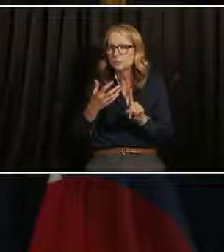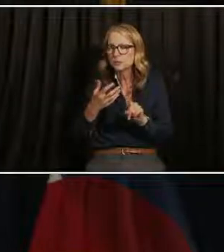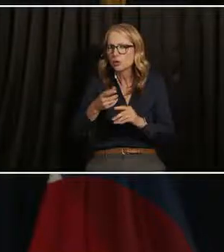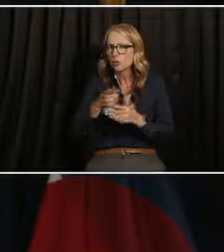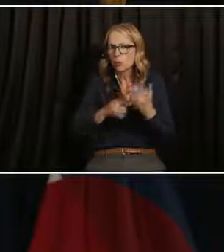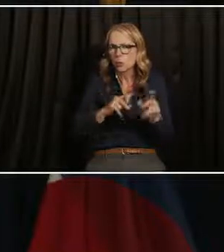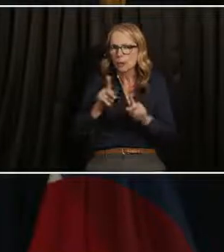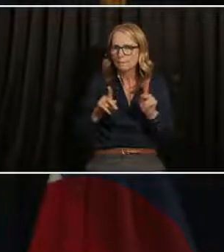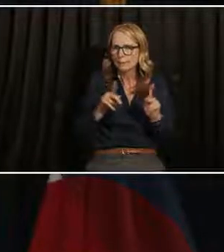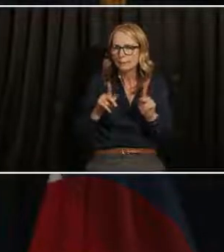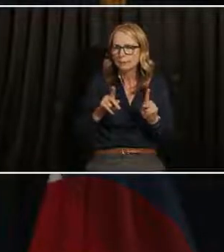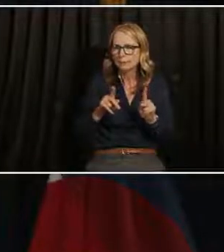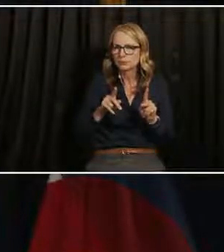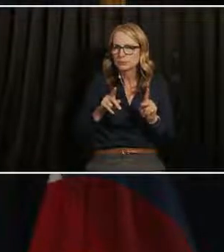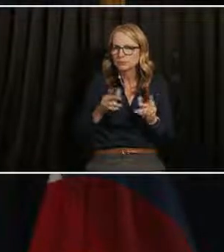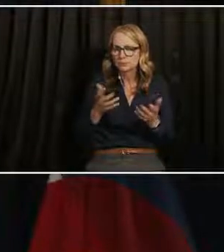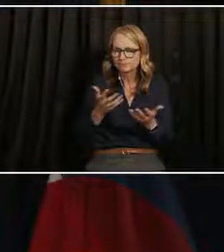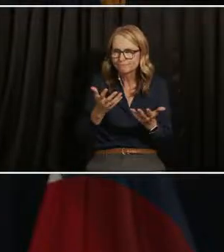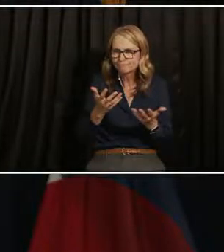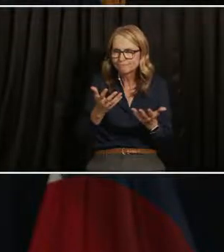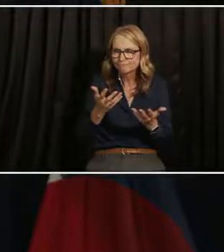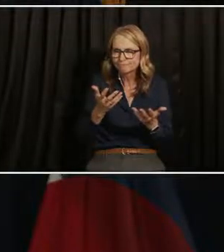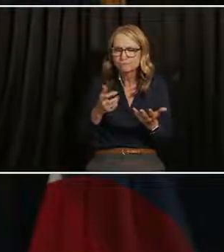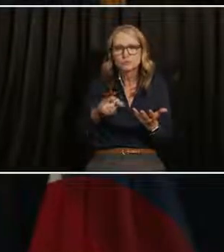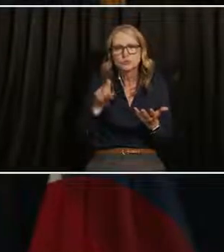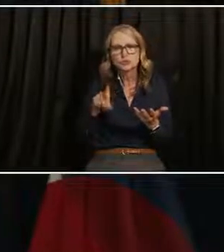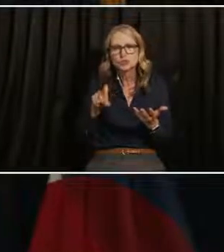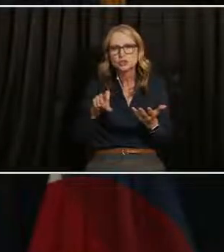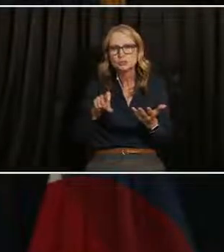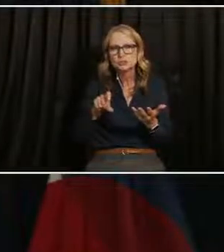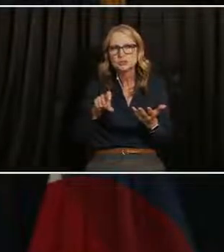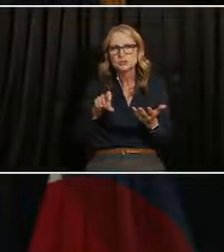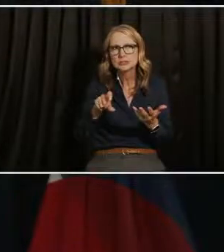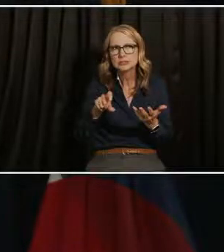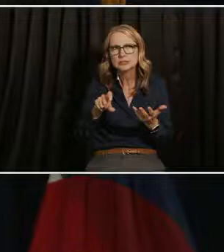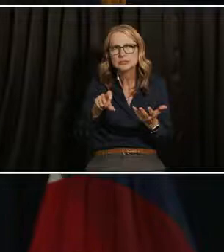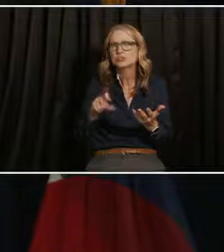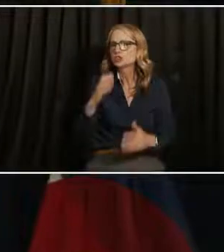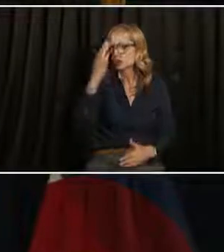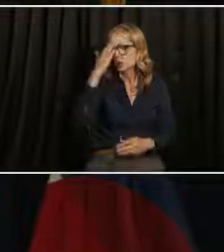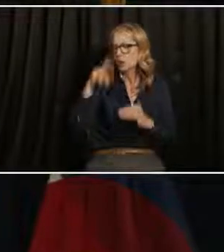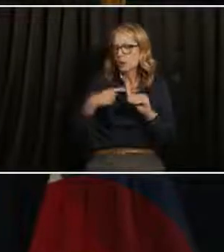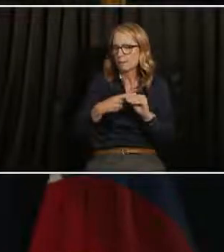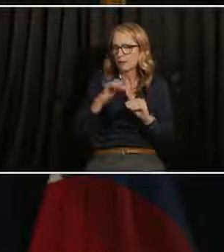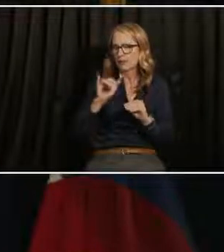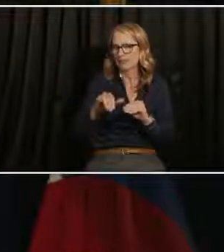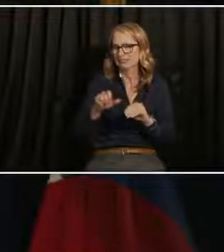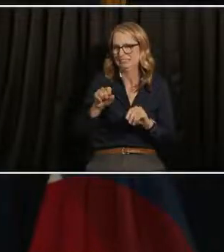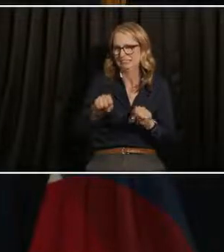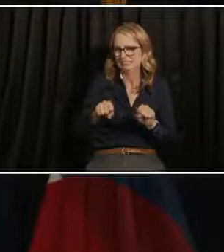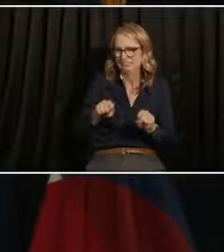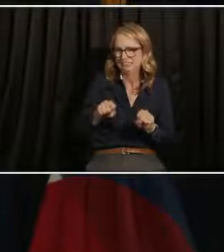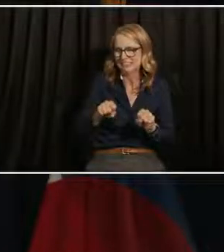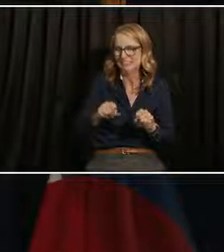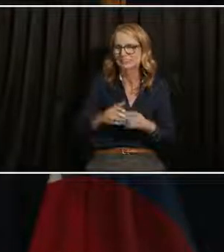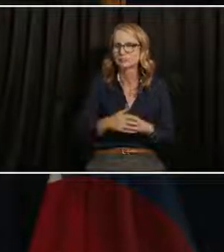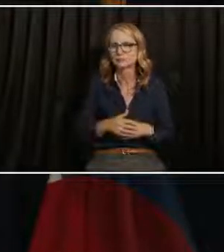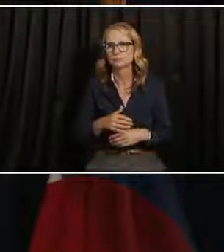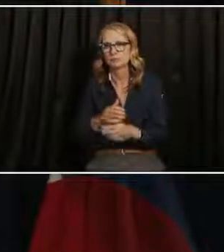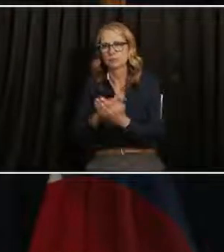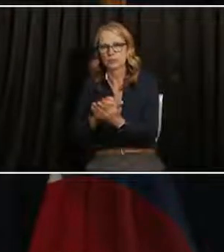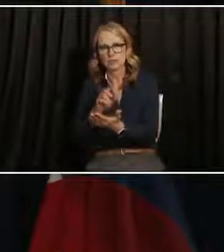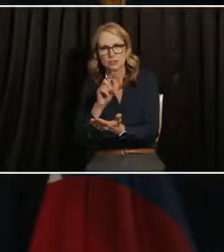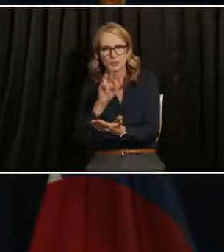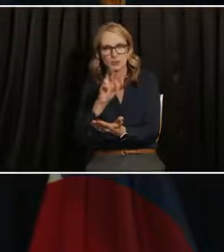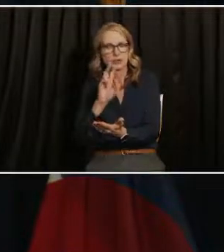people should what they should know about the uncertainty at this point? Yes, great